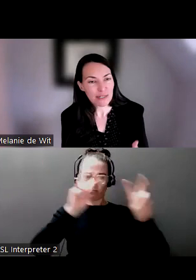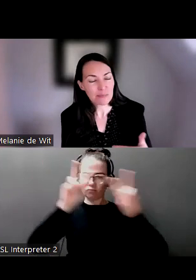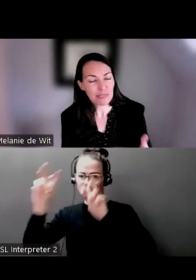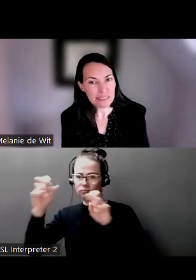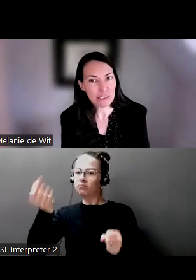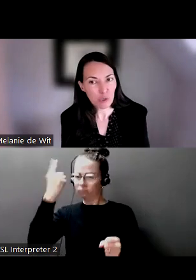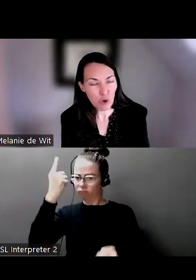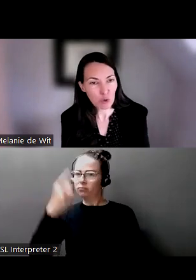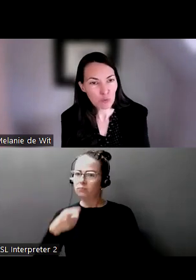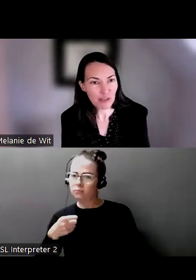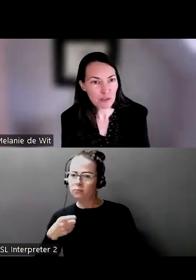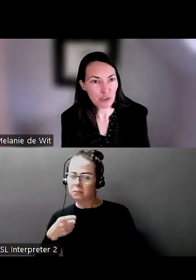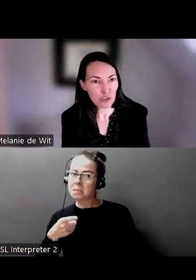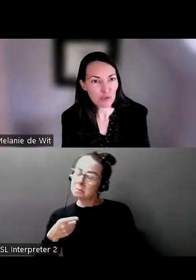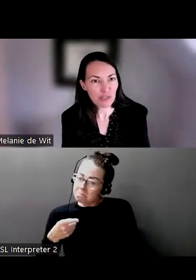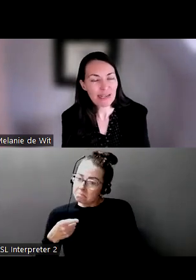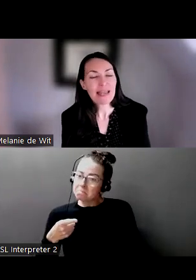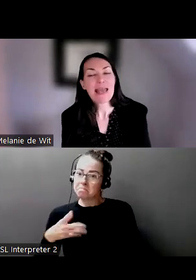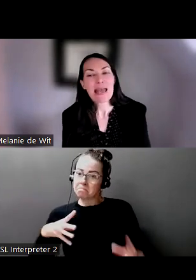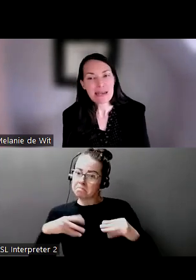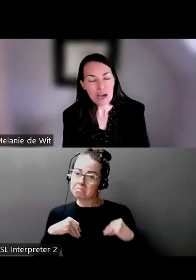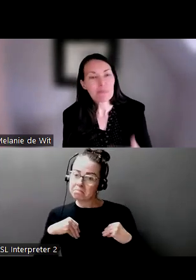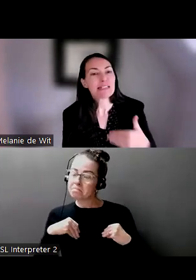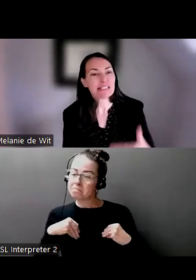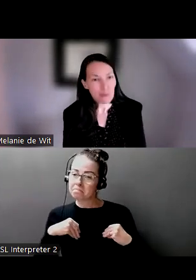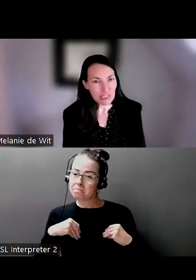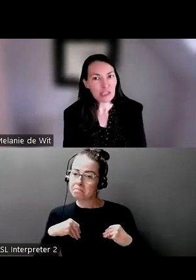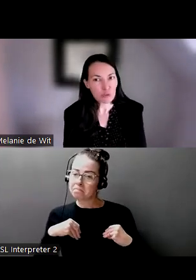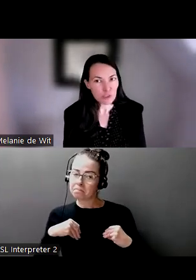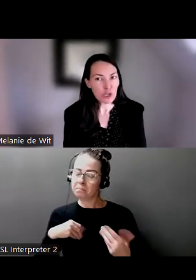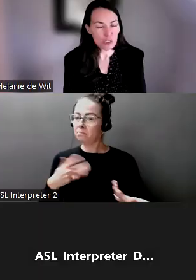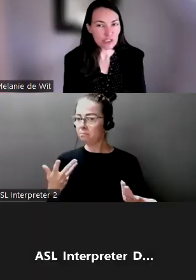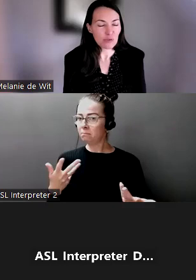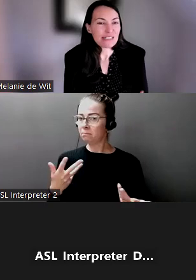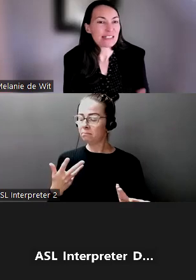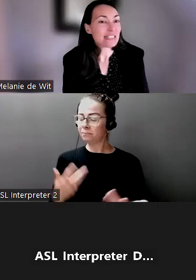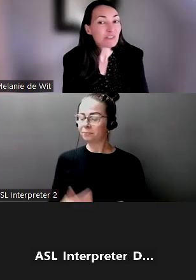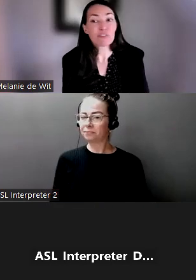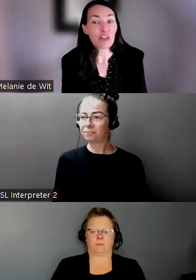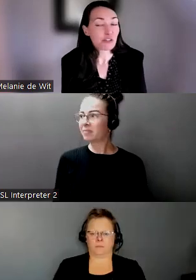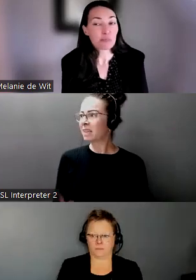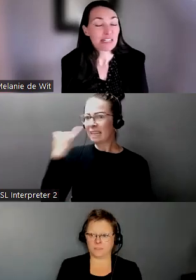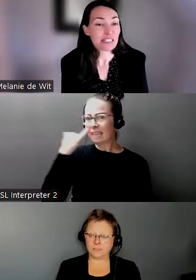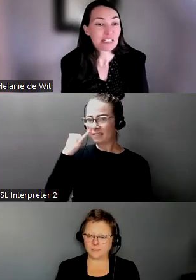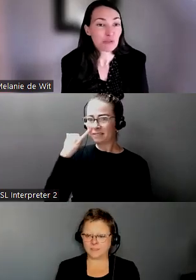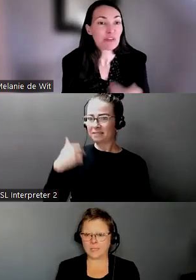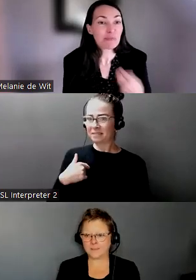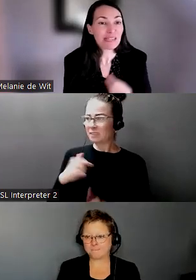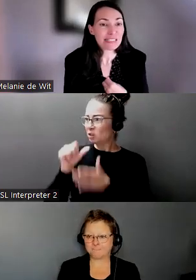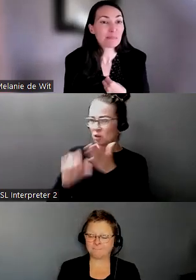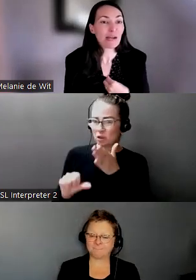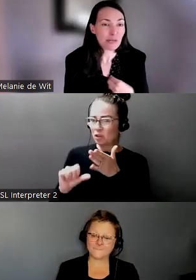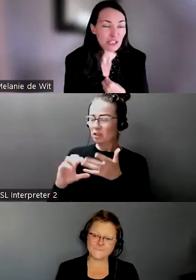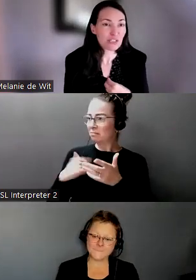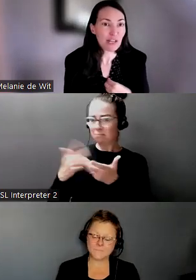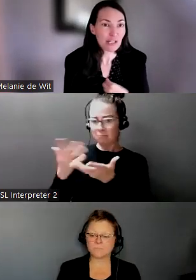of what it means to go home without surgery, and I'm accepting those consequences, even if others might disagree with me.